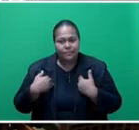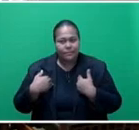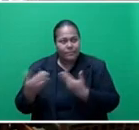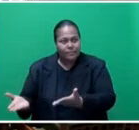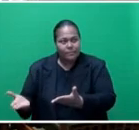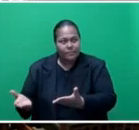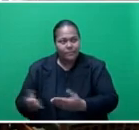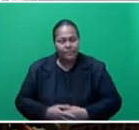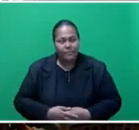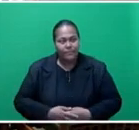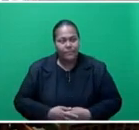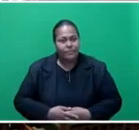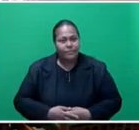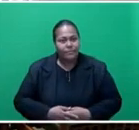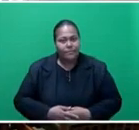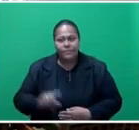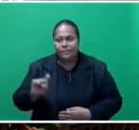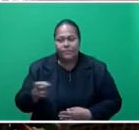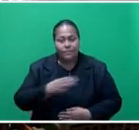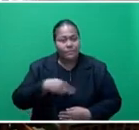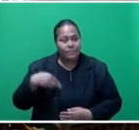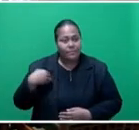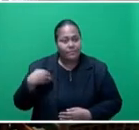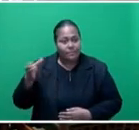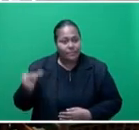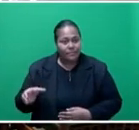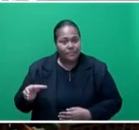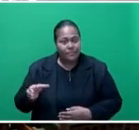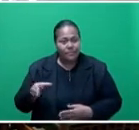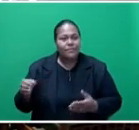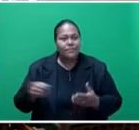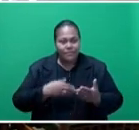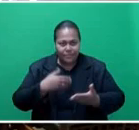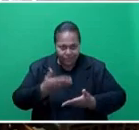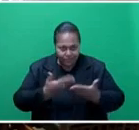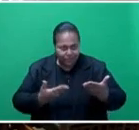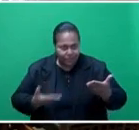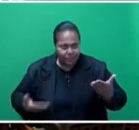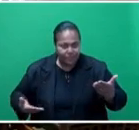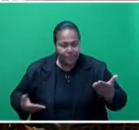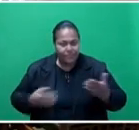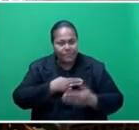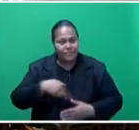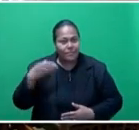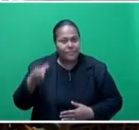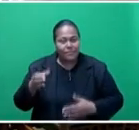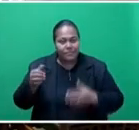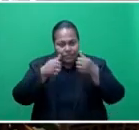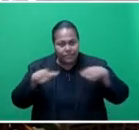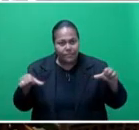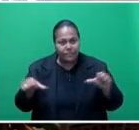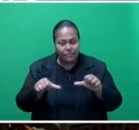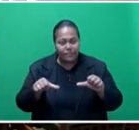for the next ministerial statement to the Minister for Agriculture, Waterways